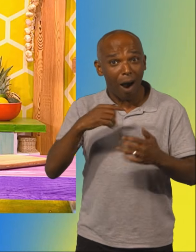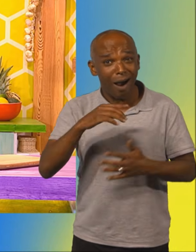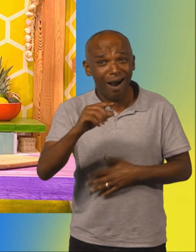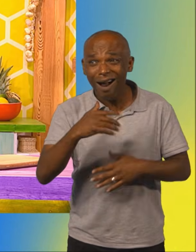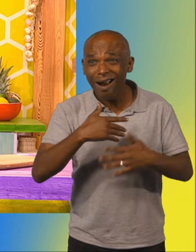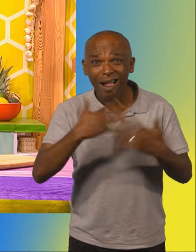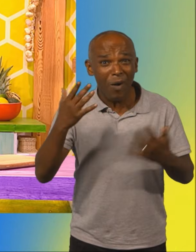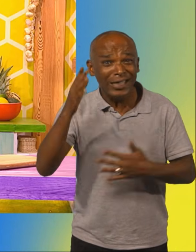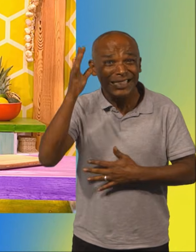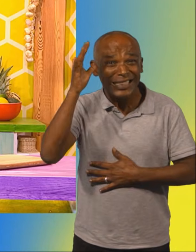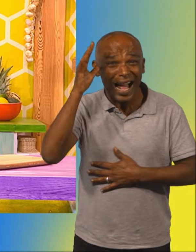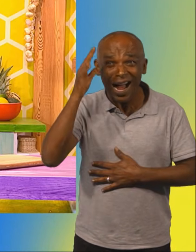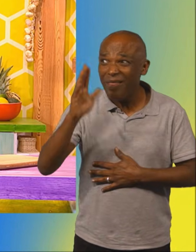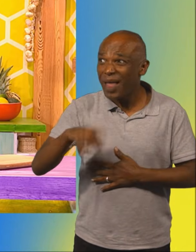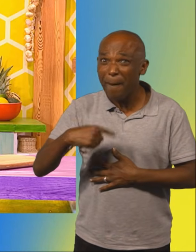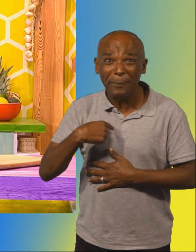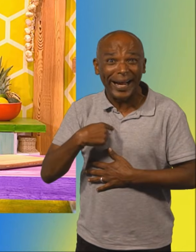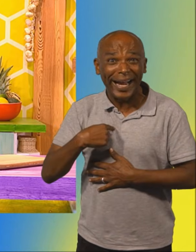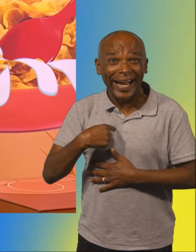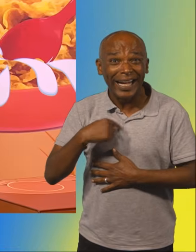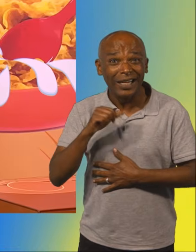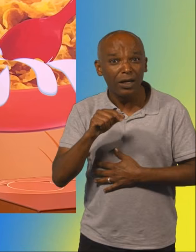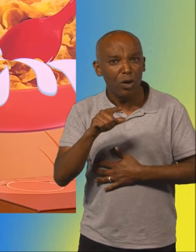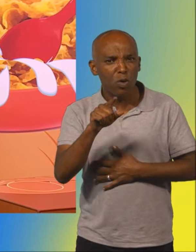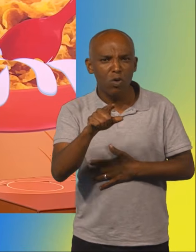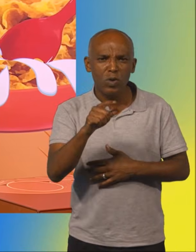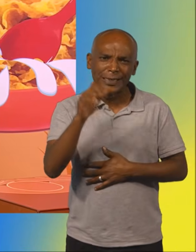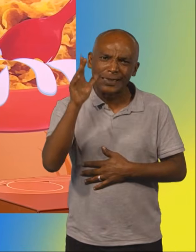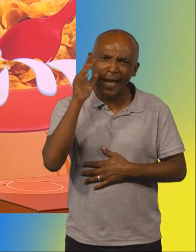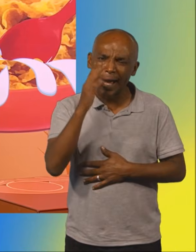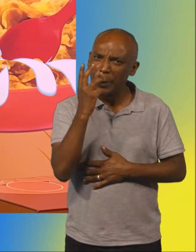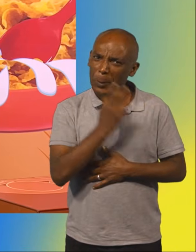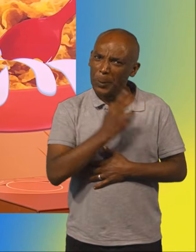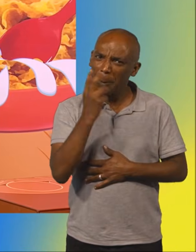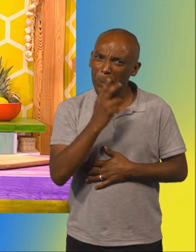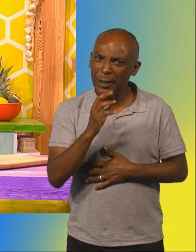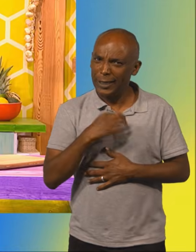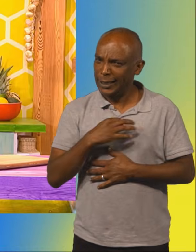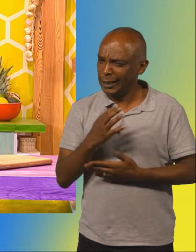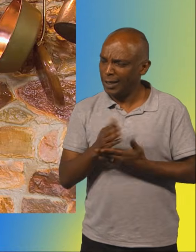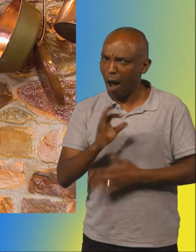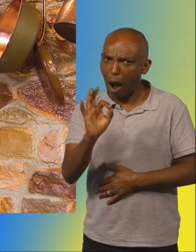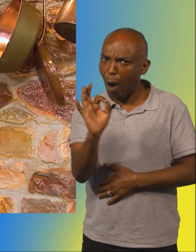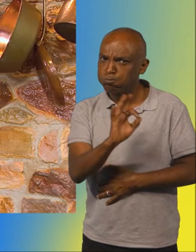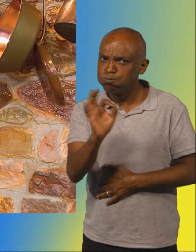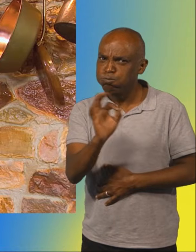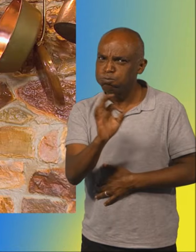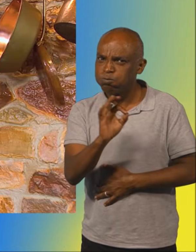are very silly, Small. There's no doubt about that. Aw, thanks, Jen.